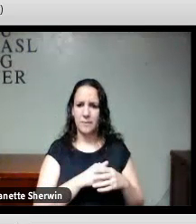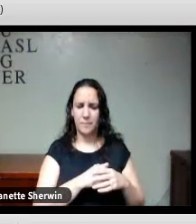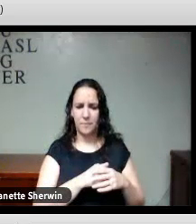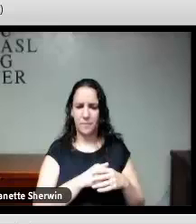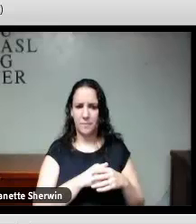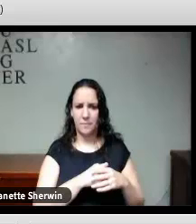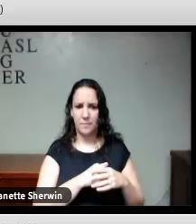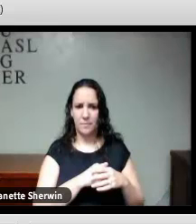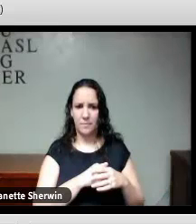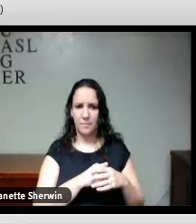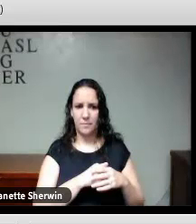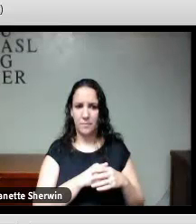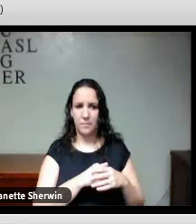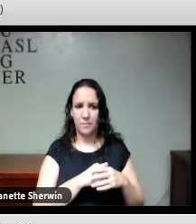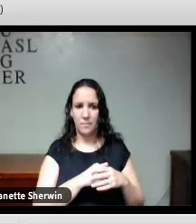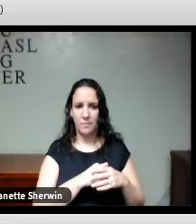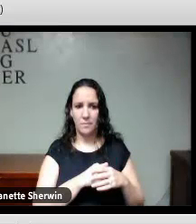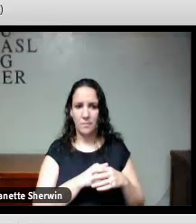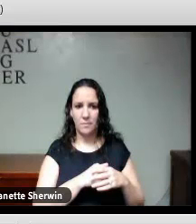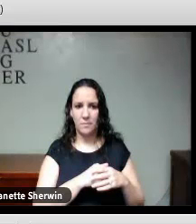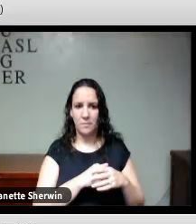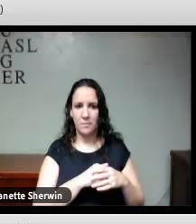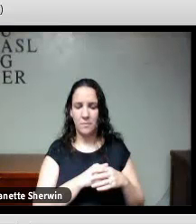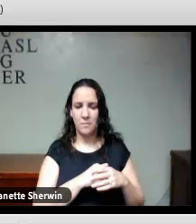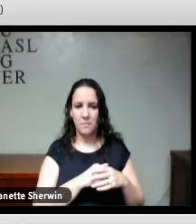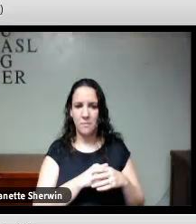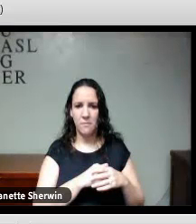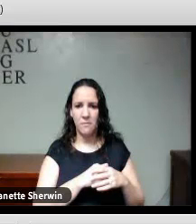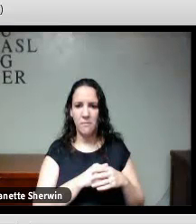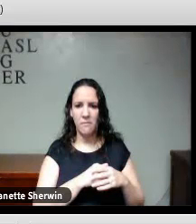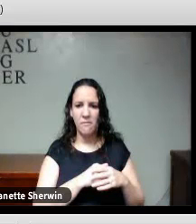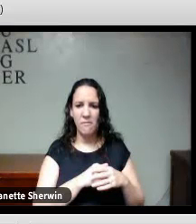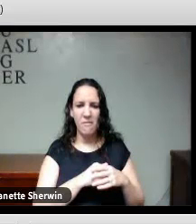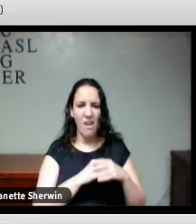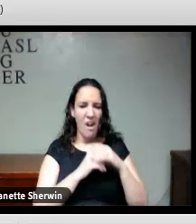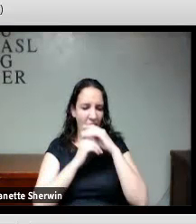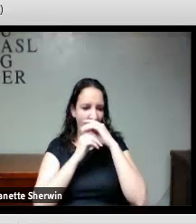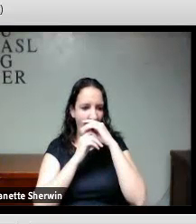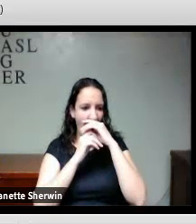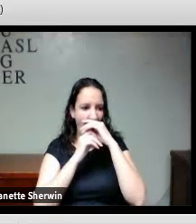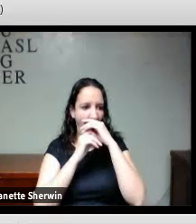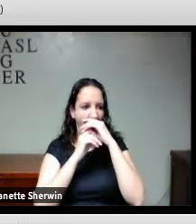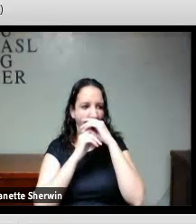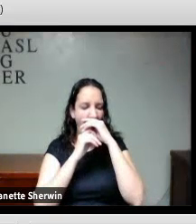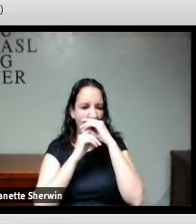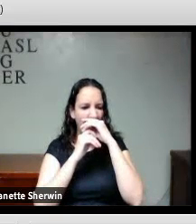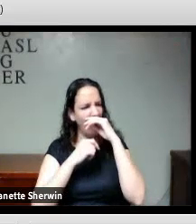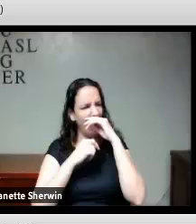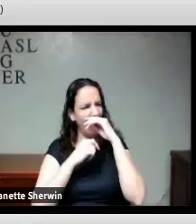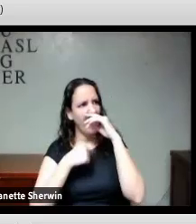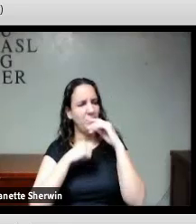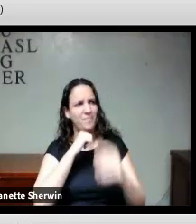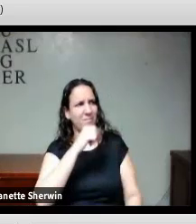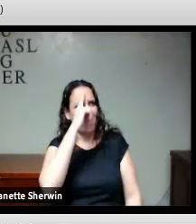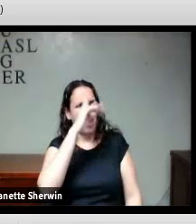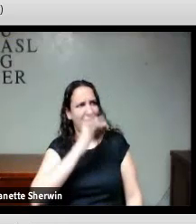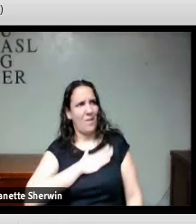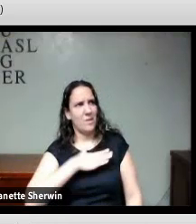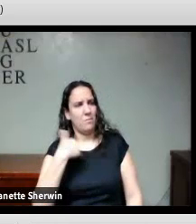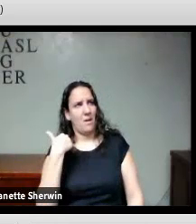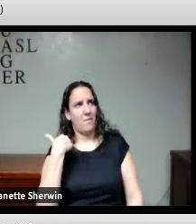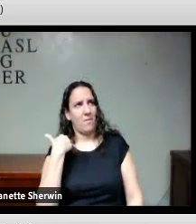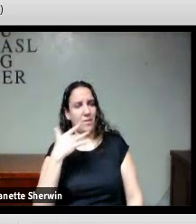ask myself now. Once I studied emotional intelligence, I went, oh gosh, I never thought about it being my fault because it's my